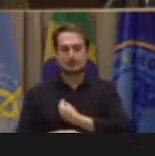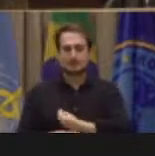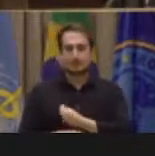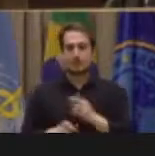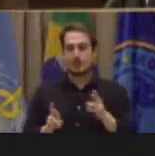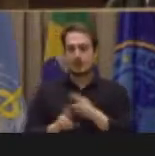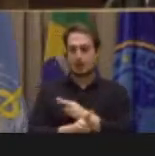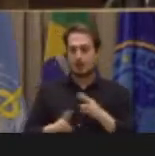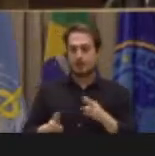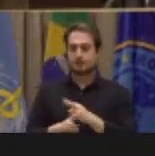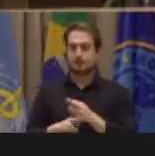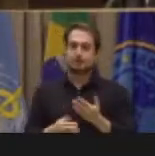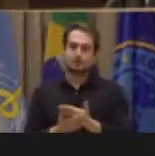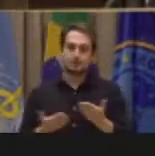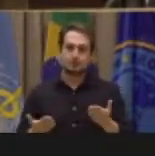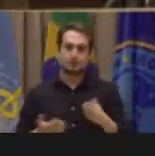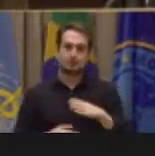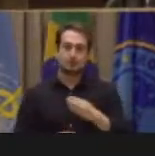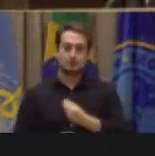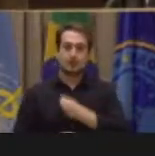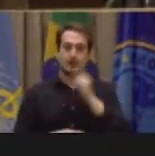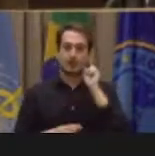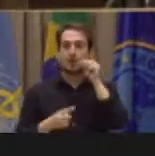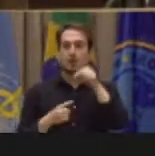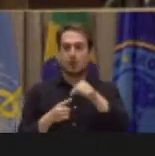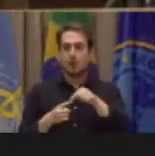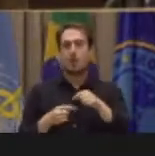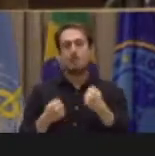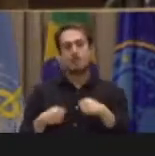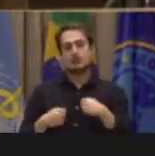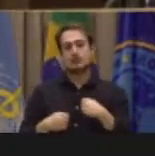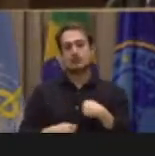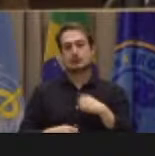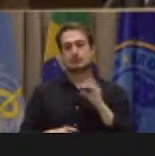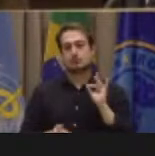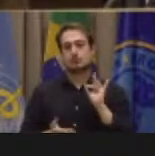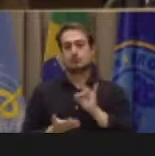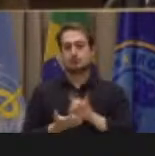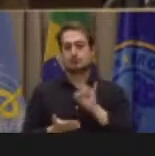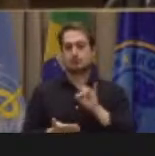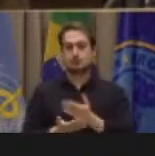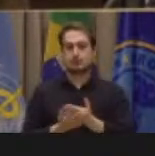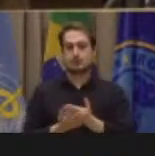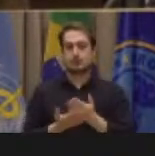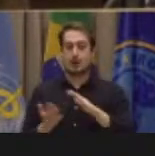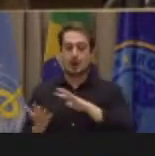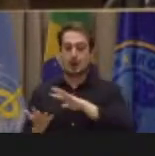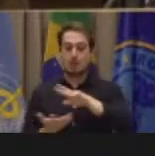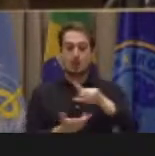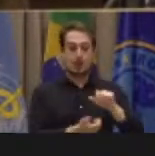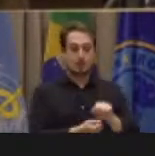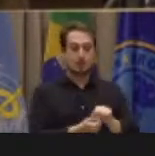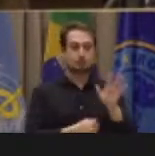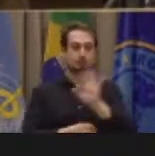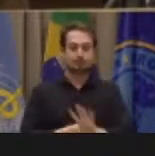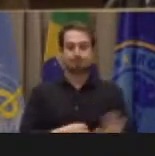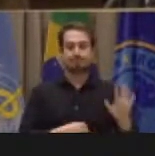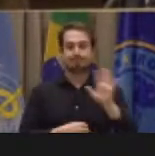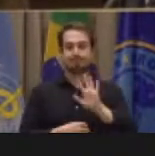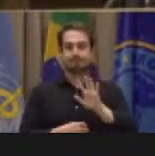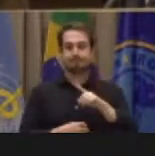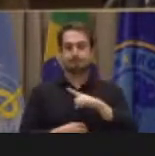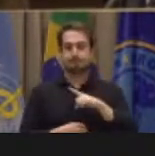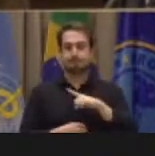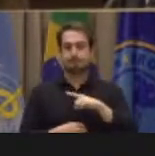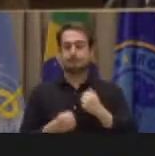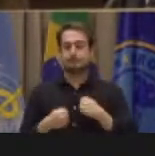the patients throughout the many specialties, and I agree that we should have something more global